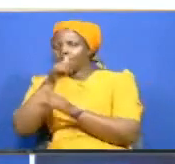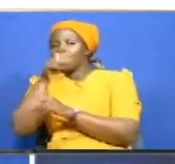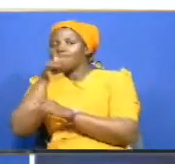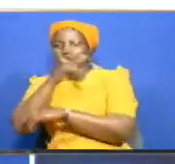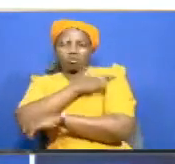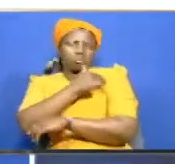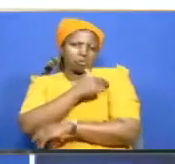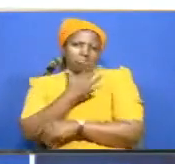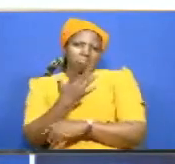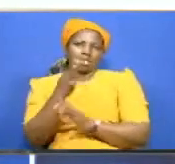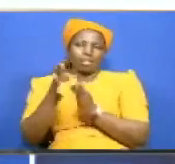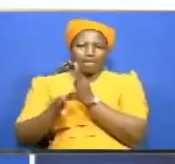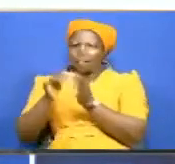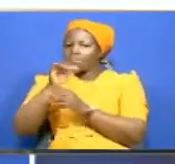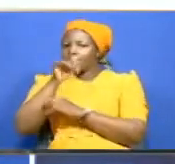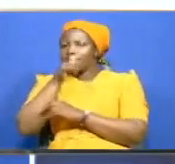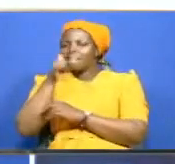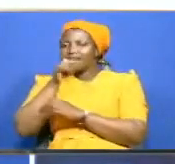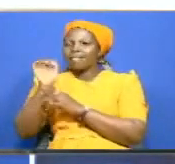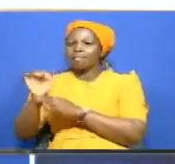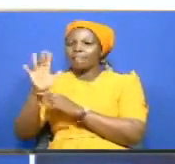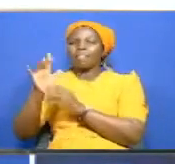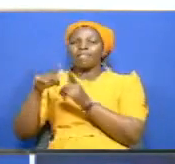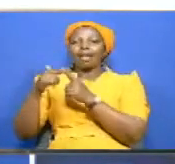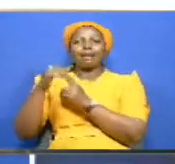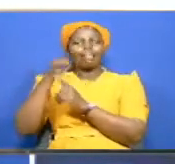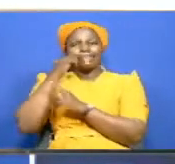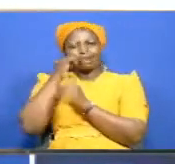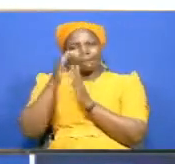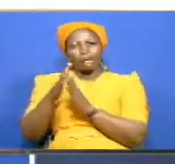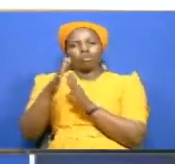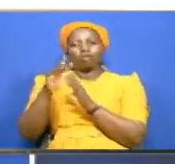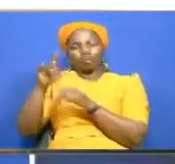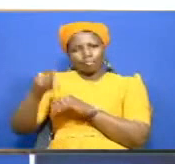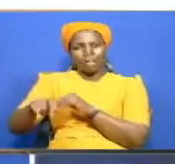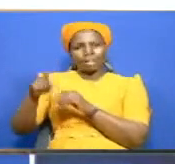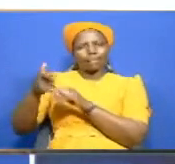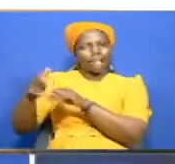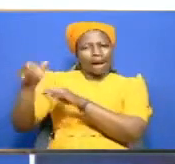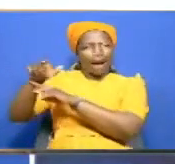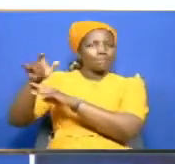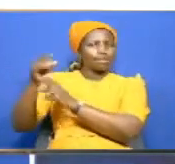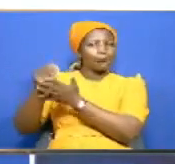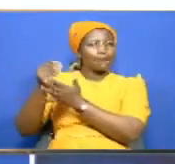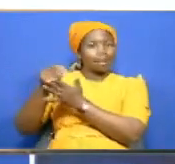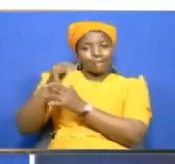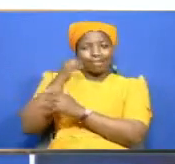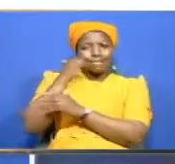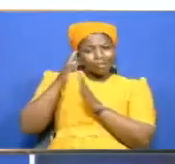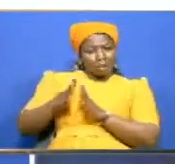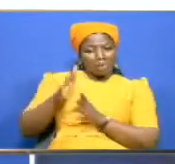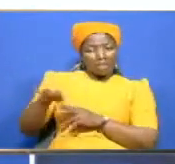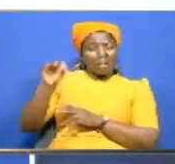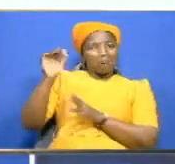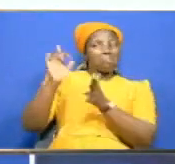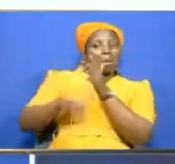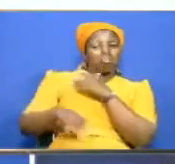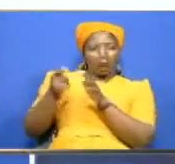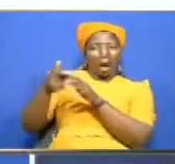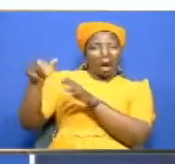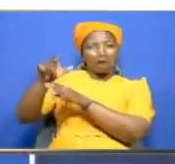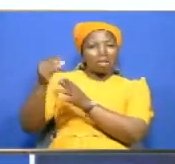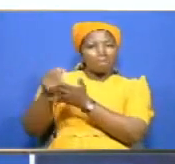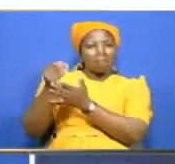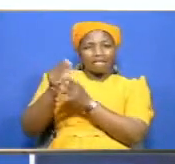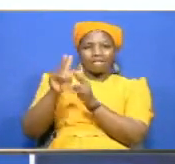private facility is expensive, the patient has to top up, and when the patients find the topping up is a bit too high, they will